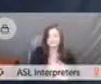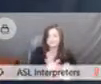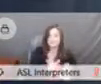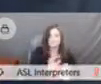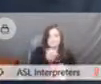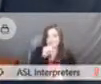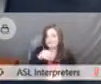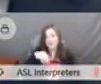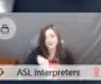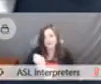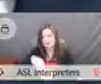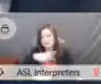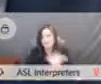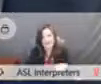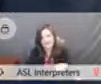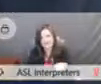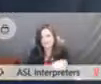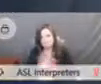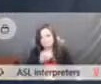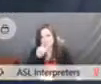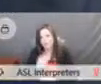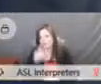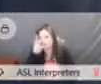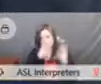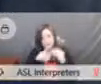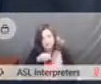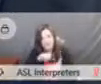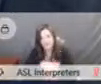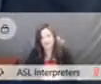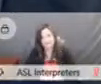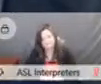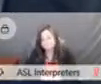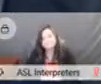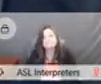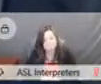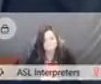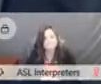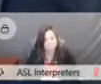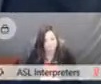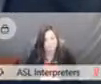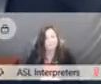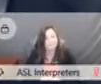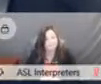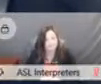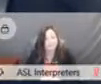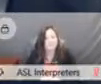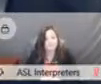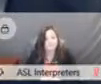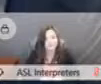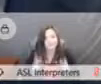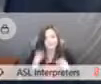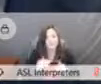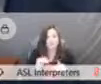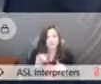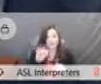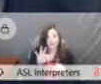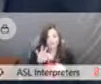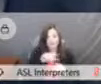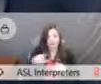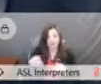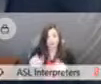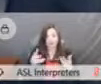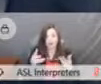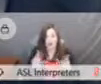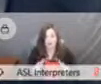either of these vaccines. So that is not a concern with either of the vaccines that are available. Okay. If you have